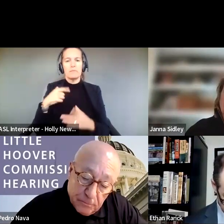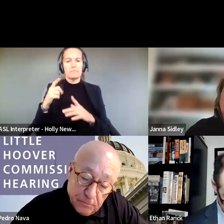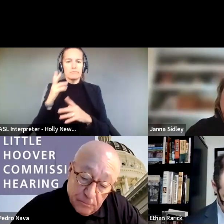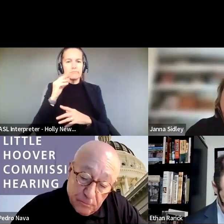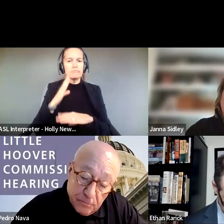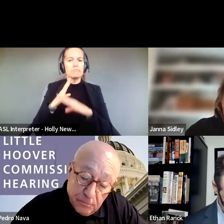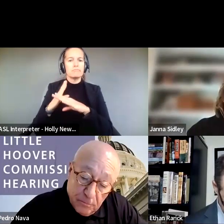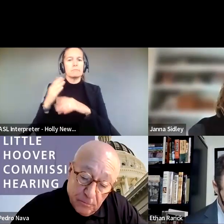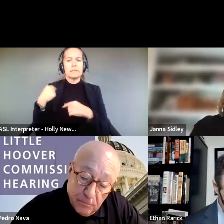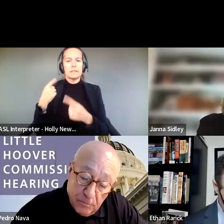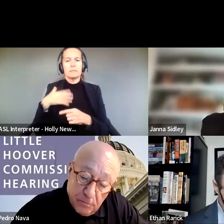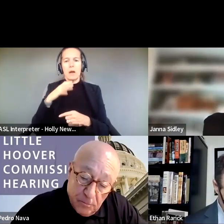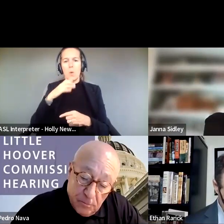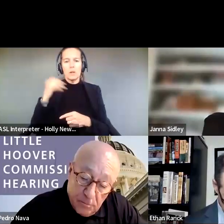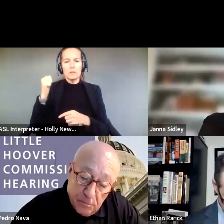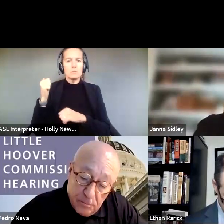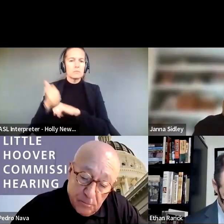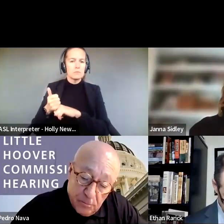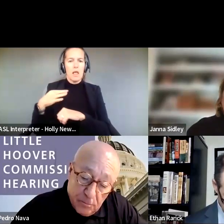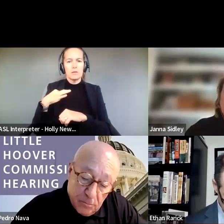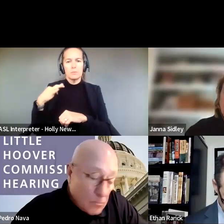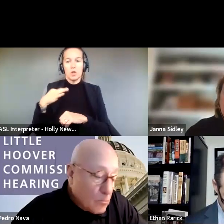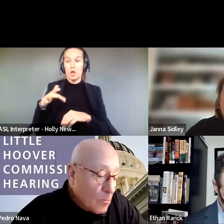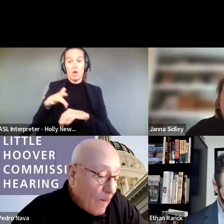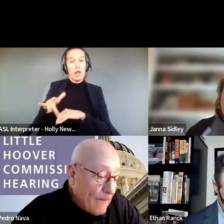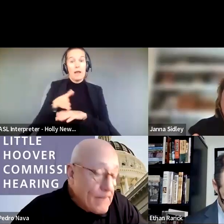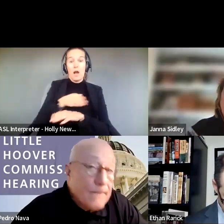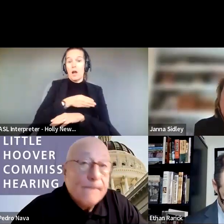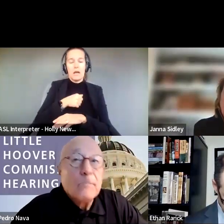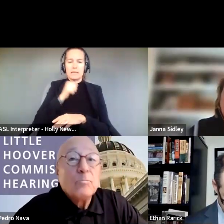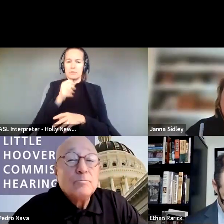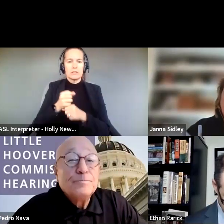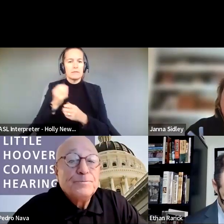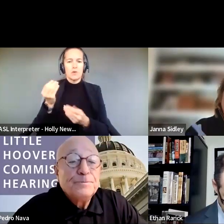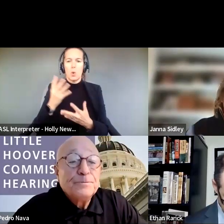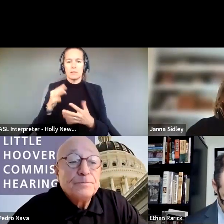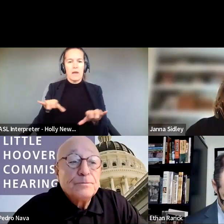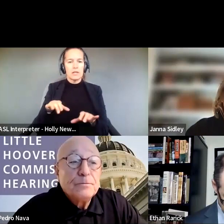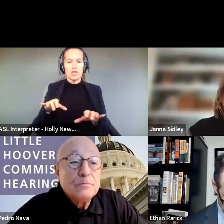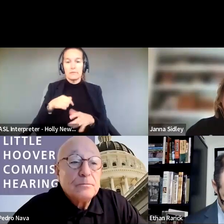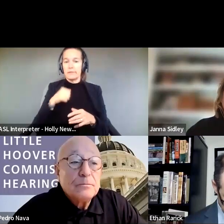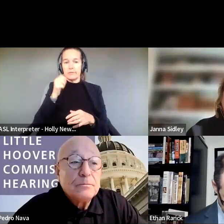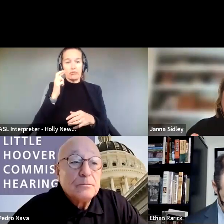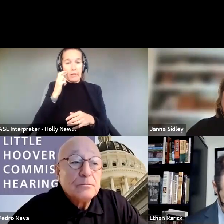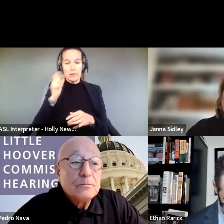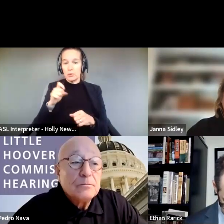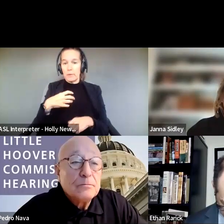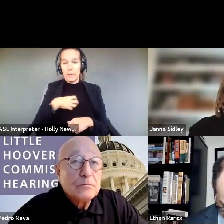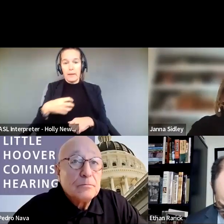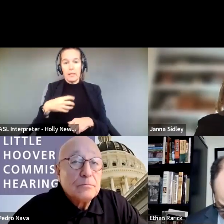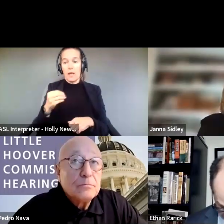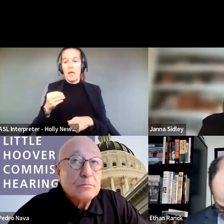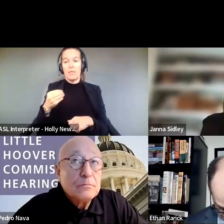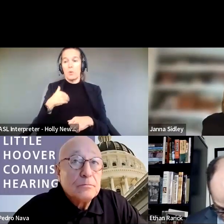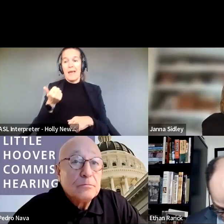was deemed eligible. Early on, I did not receive notices of action, did not know you could appeal, and that there were